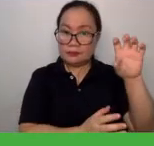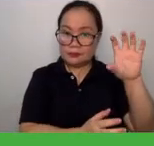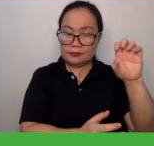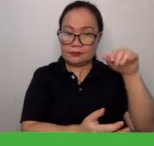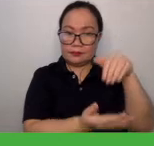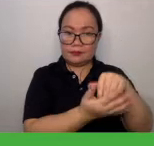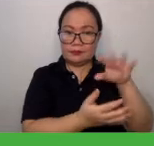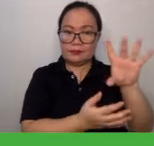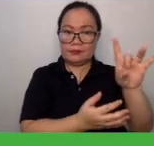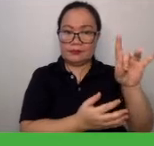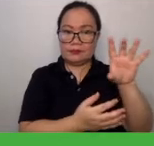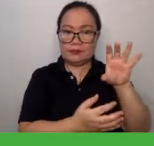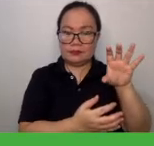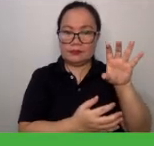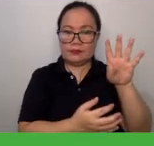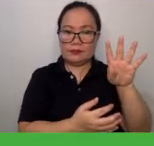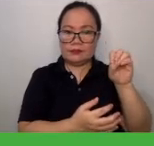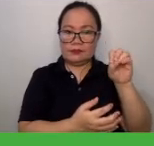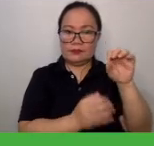feet. Now,